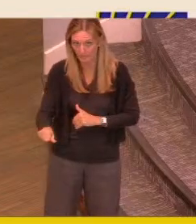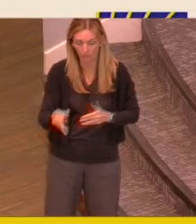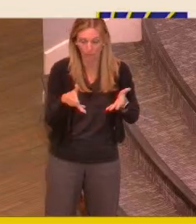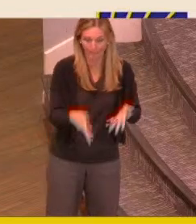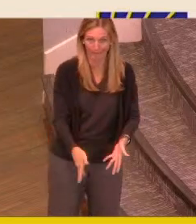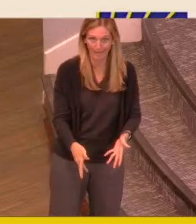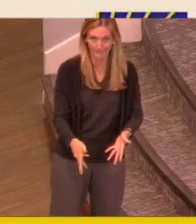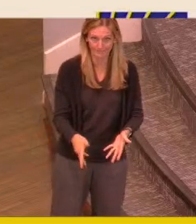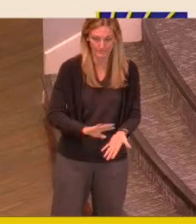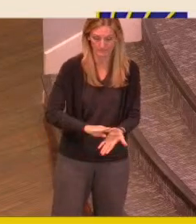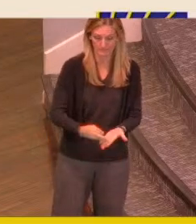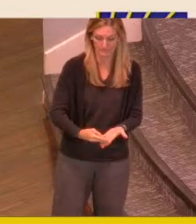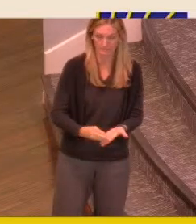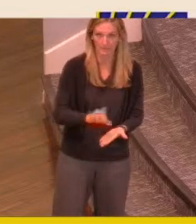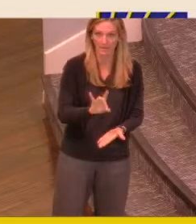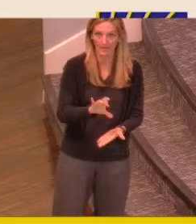remaining